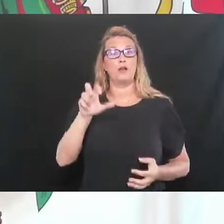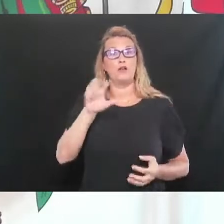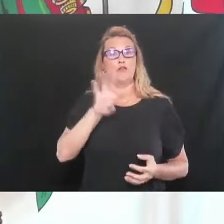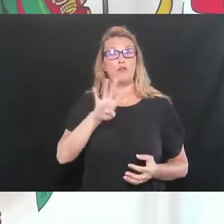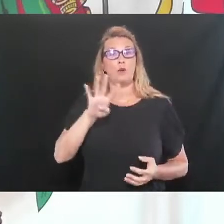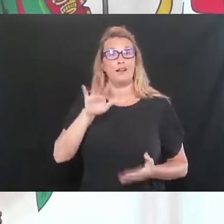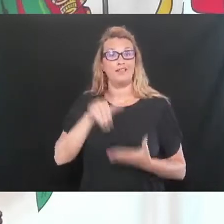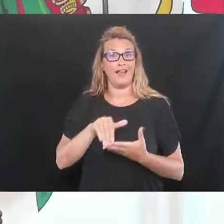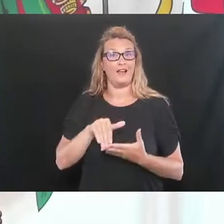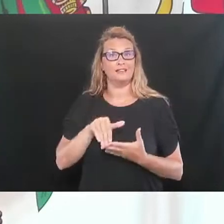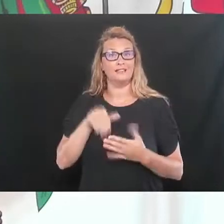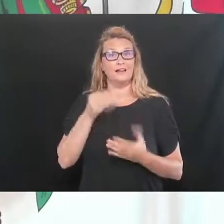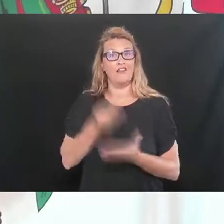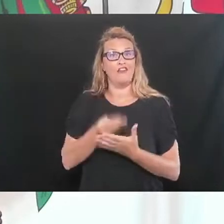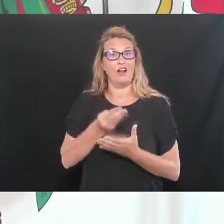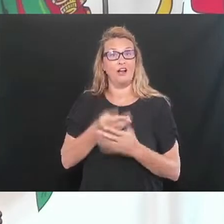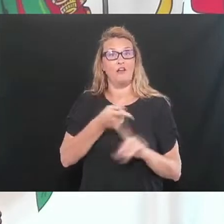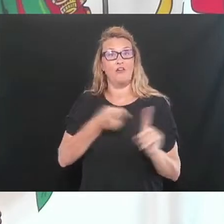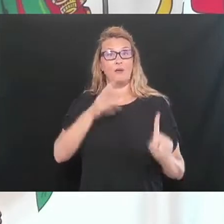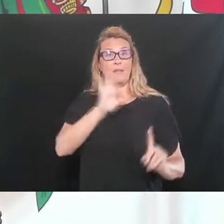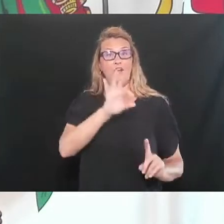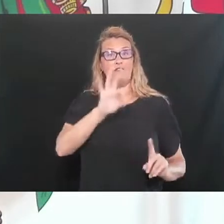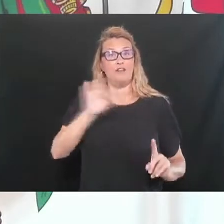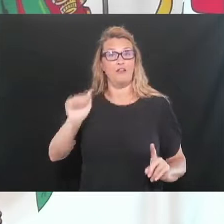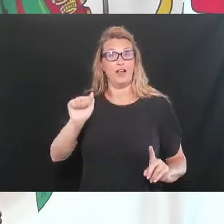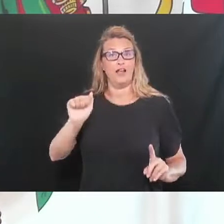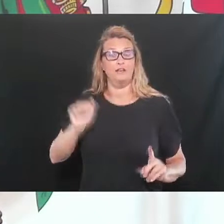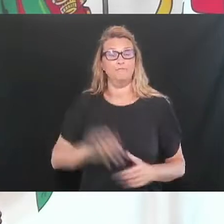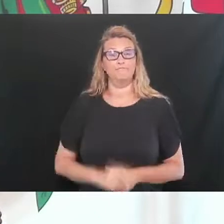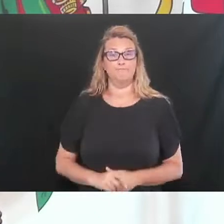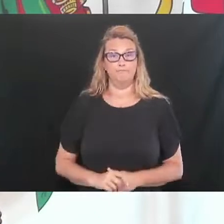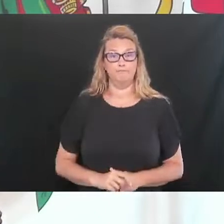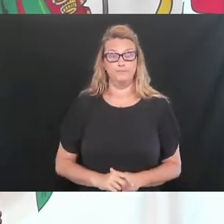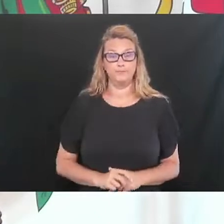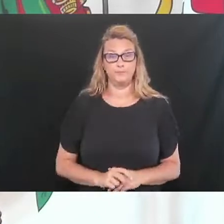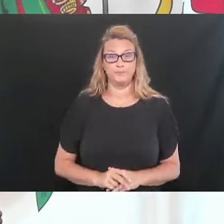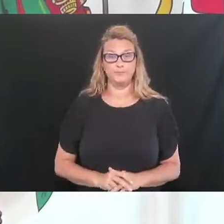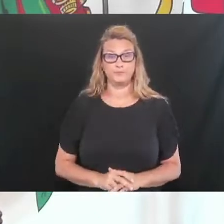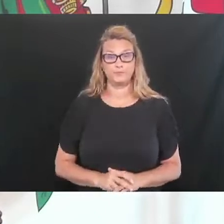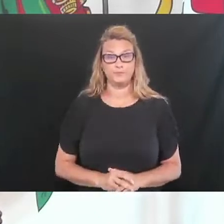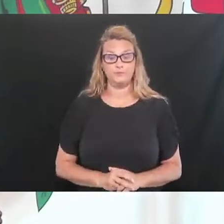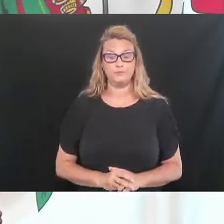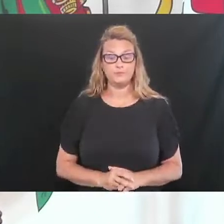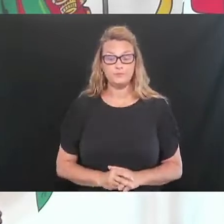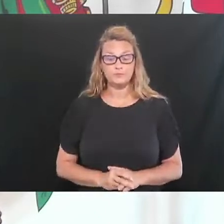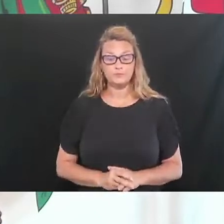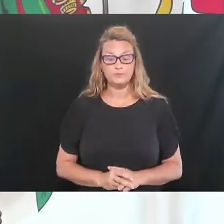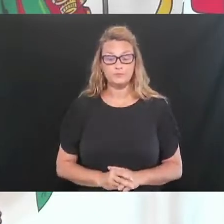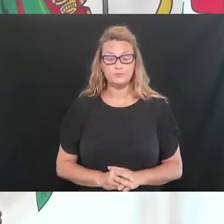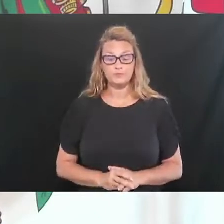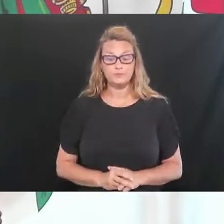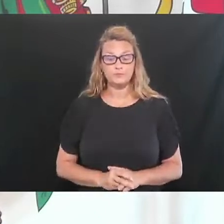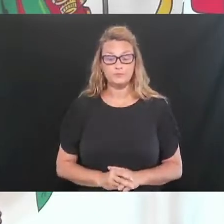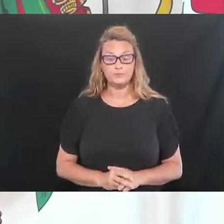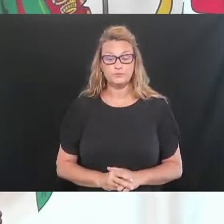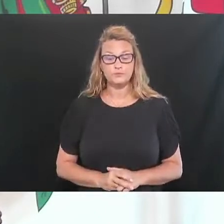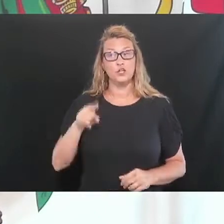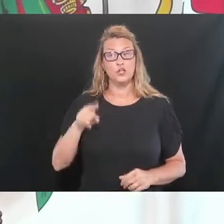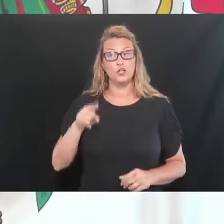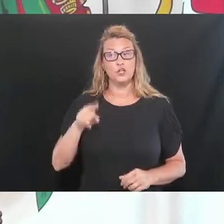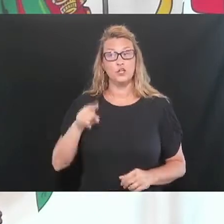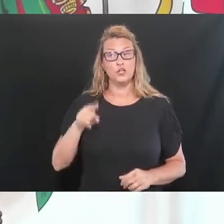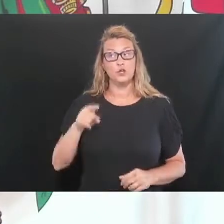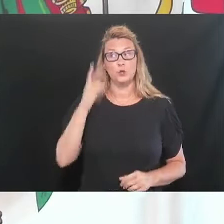$343,000 in funding from the FFA. And if you could just step back and think about what